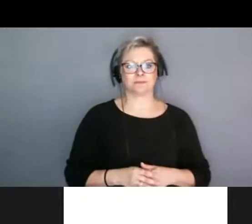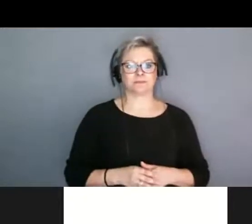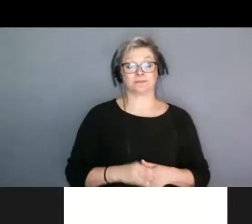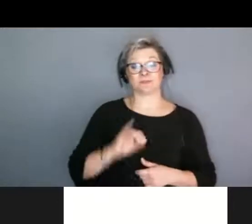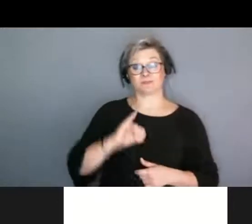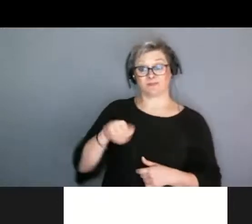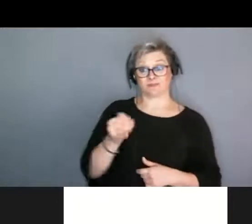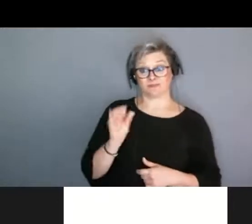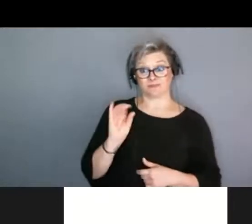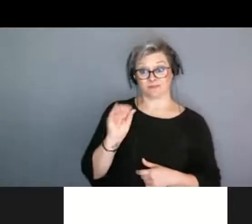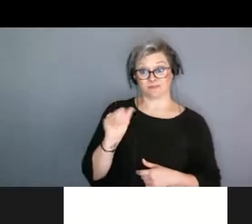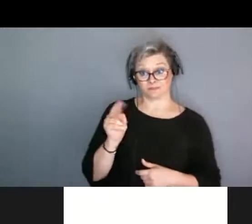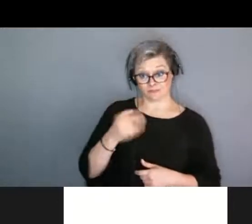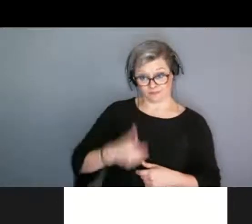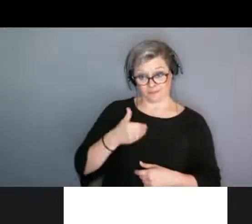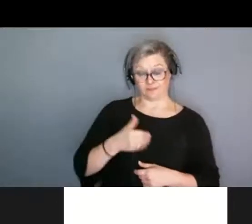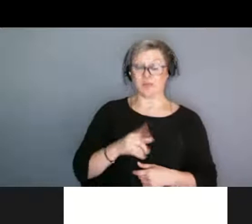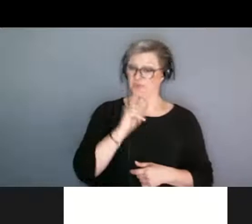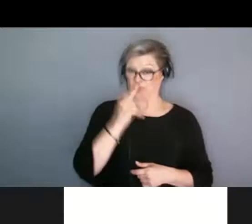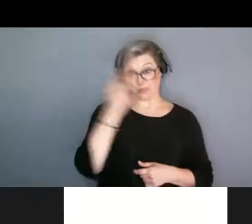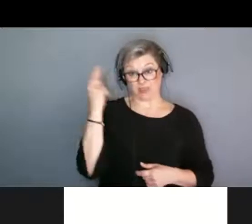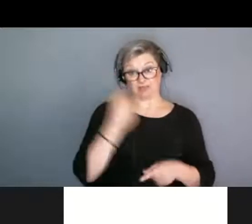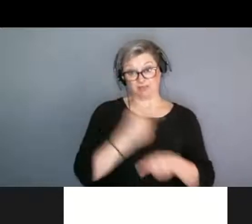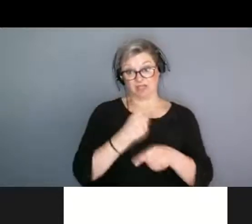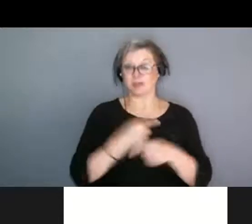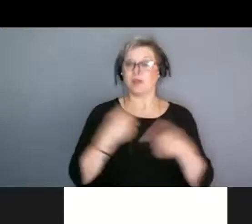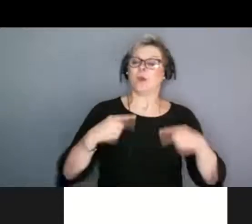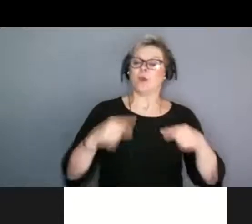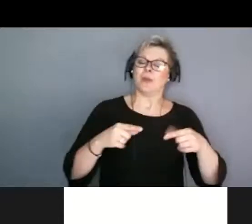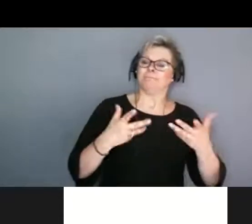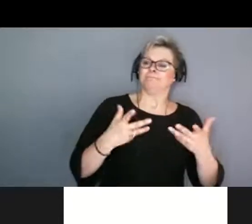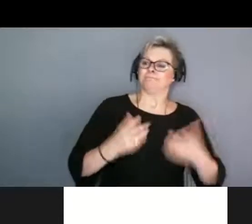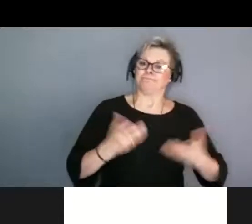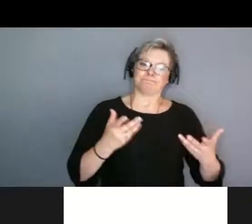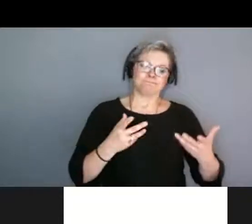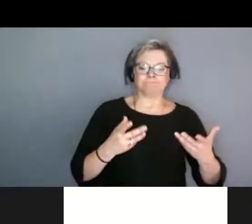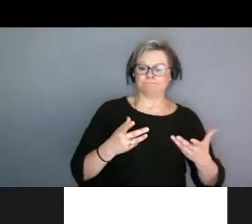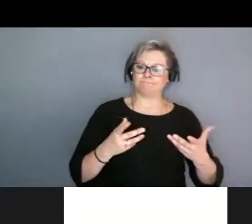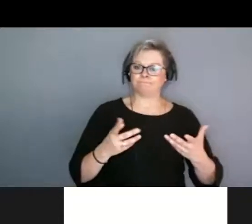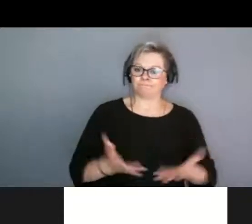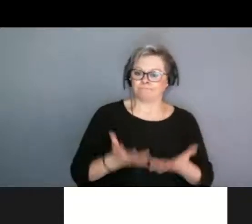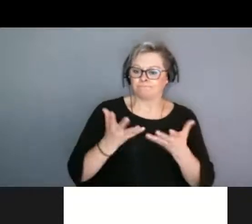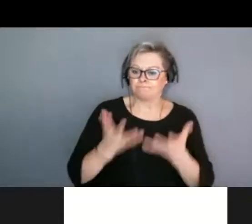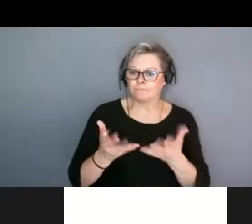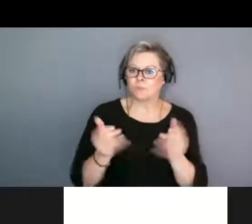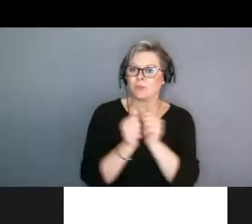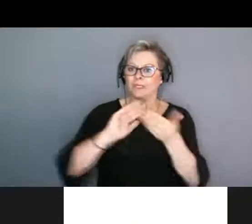really. So when we present it to the community, we always, when we're dealing with issues that have